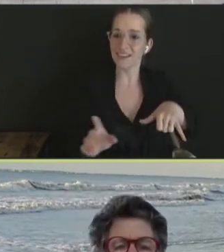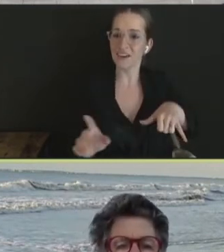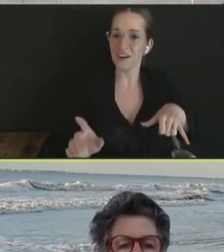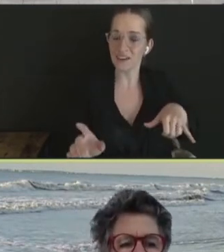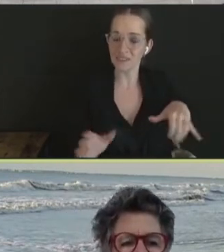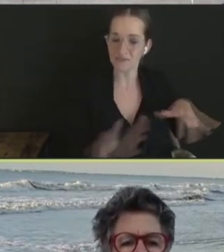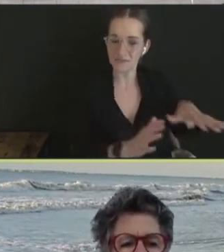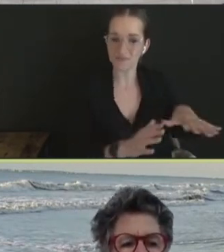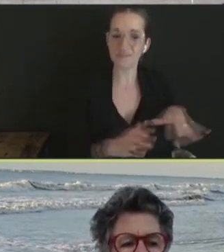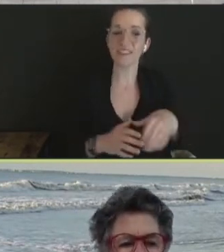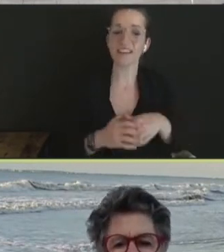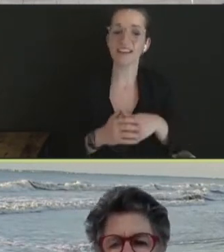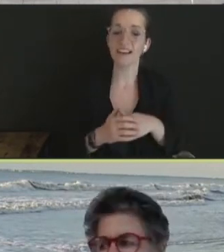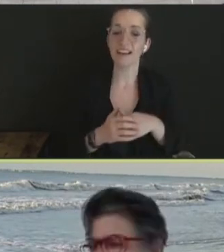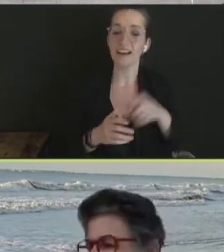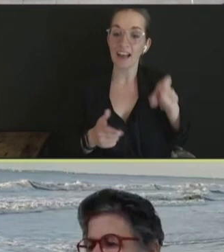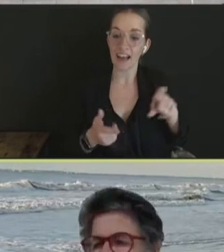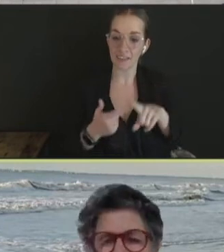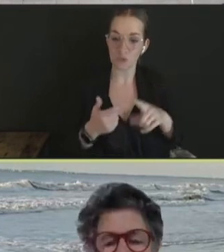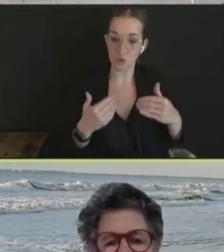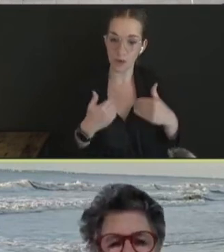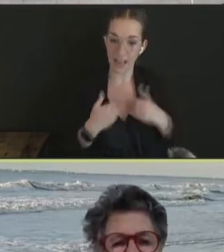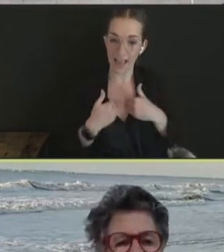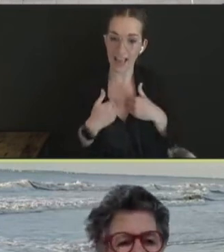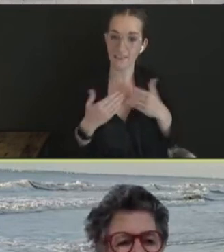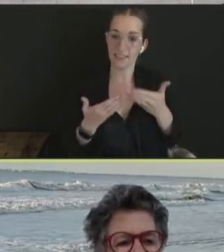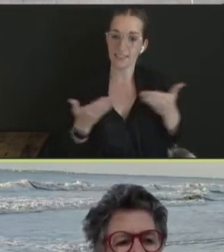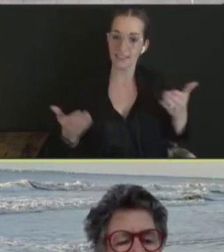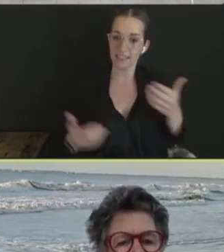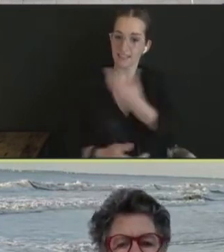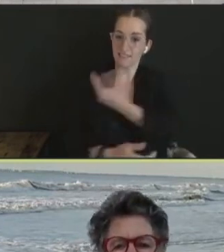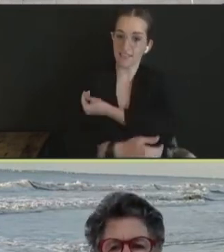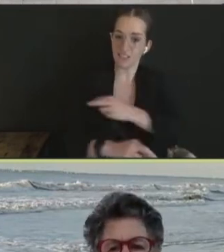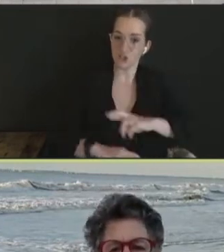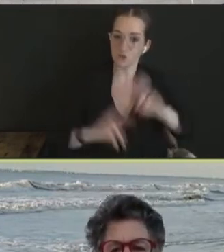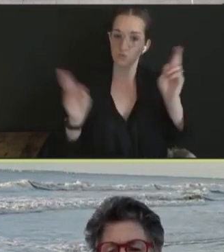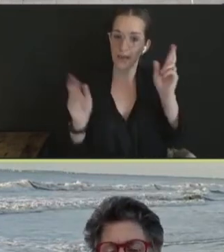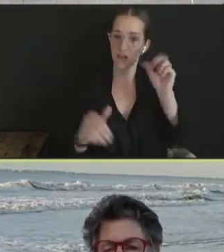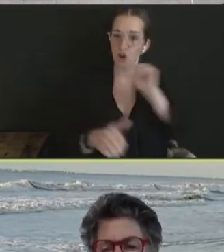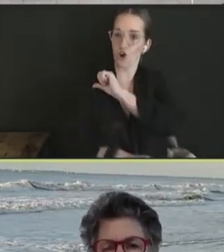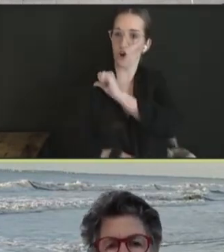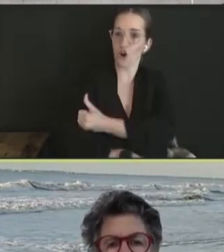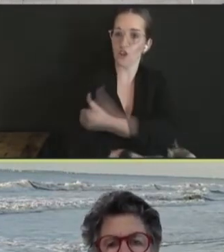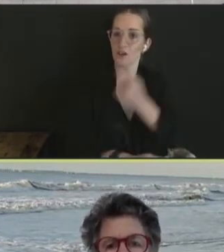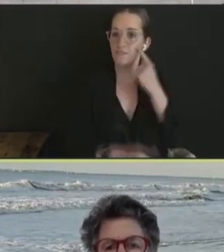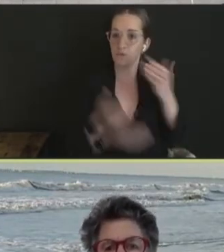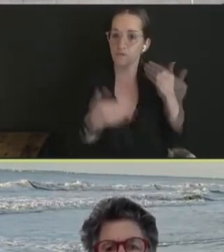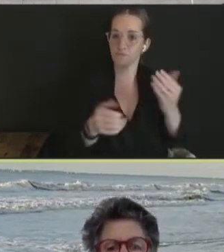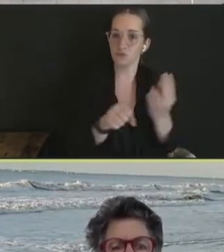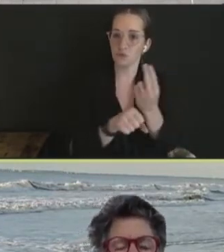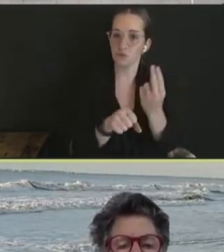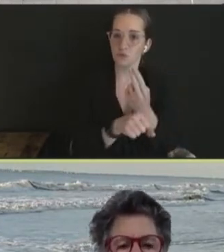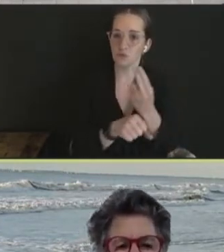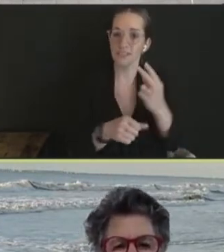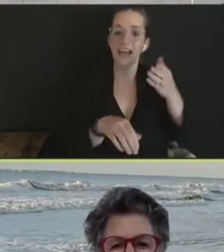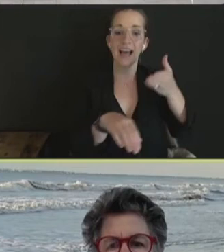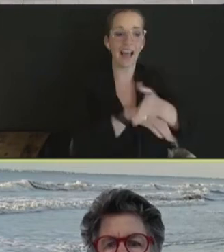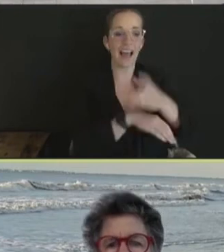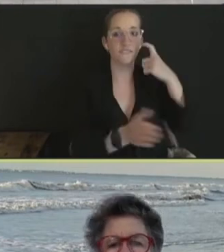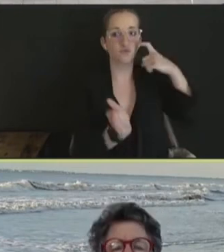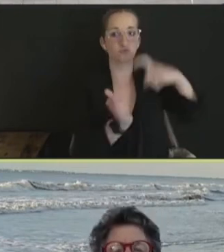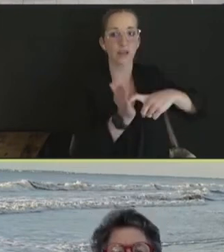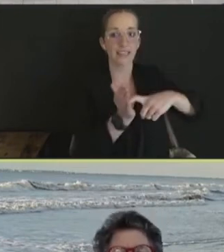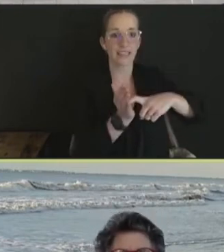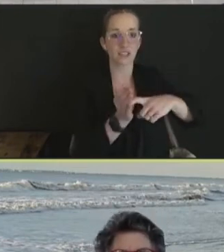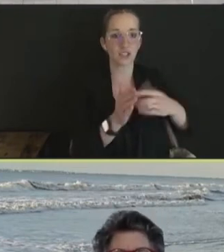authorized for use within 100 days of the recognition of a new deadly outbreak. So can we go to